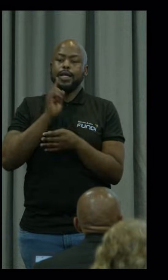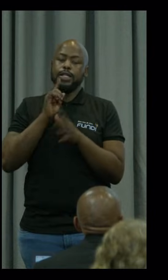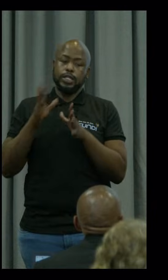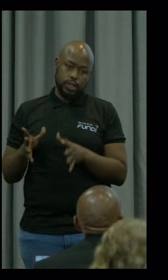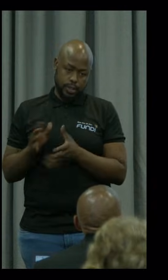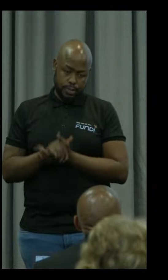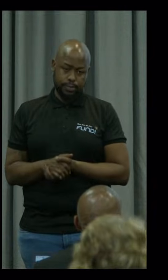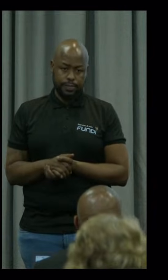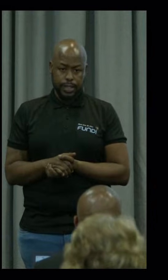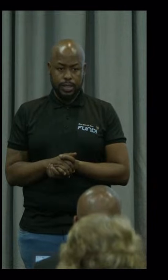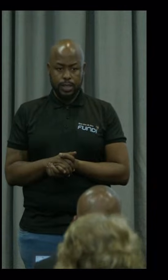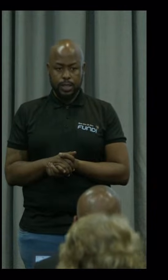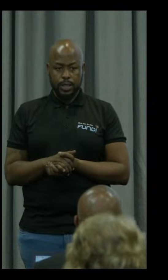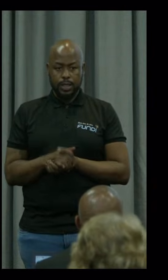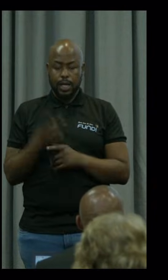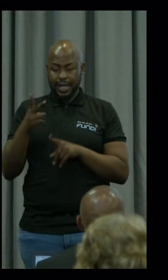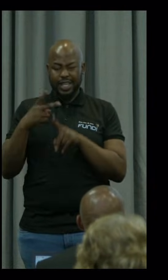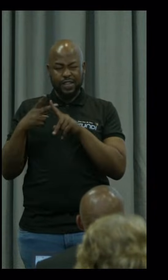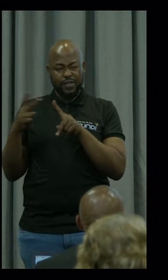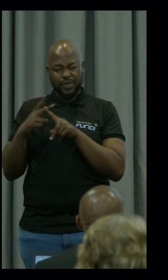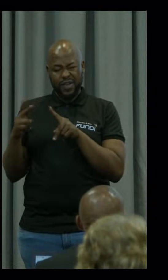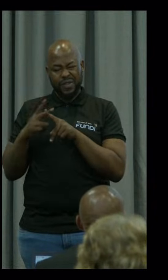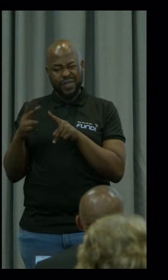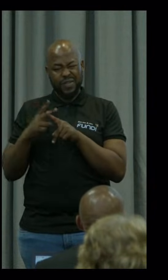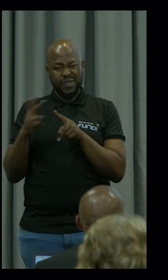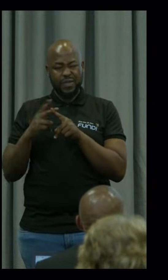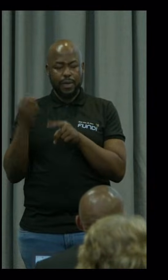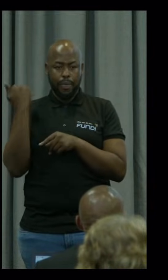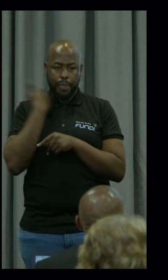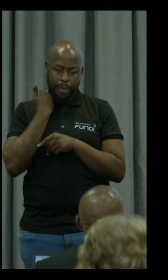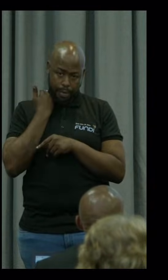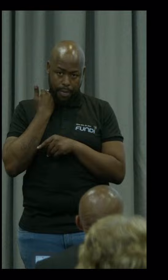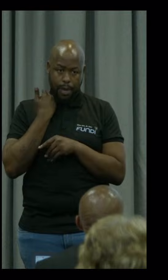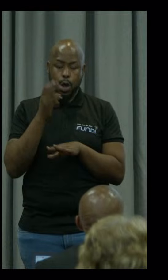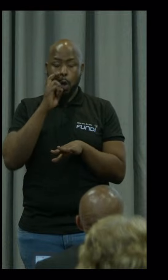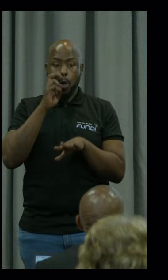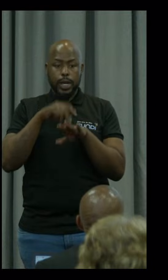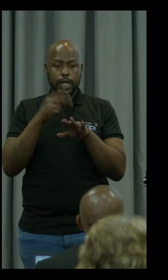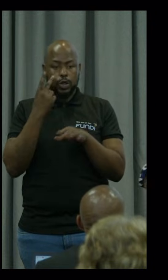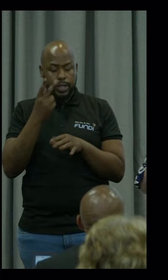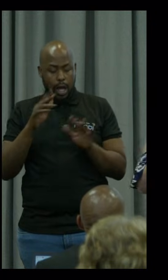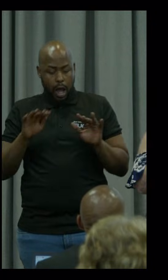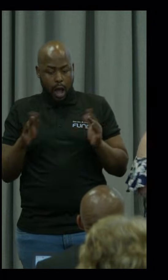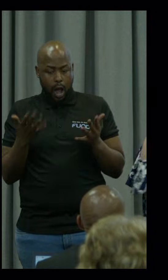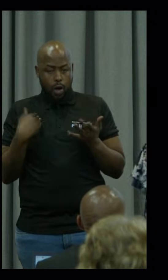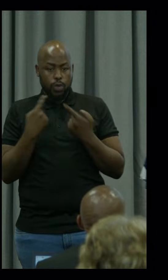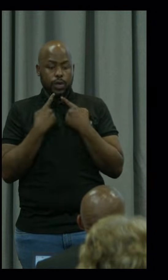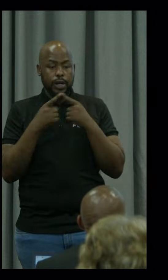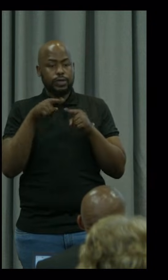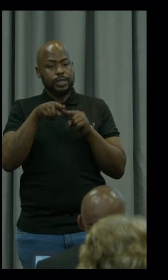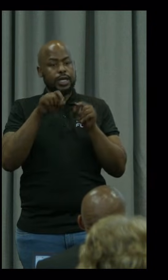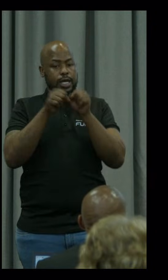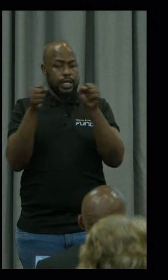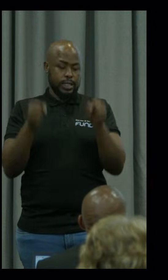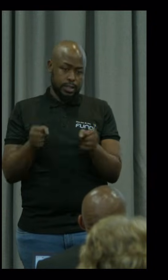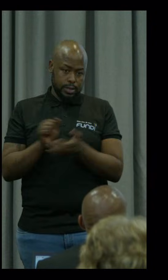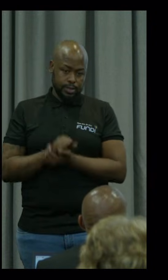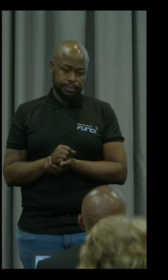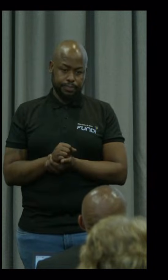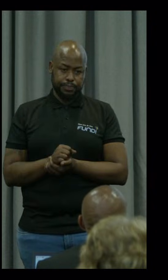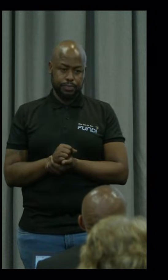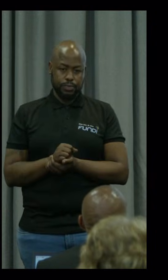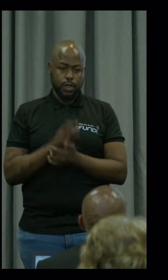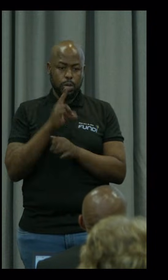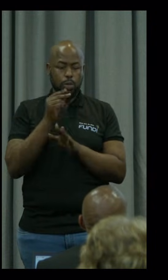Okay? And that's very, very costly. So we have to look and see how do we address that in the model. Because it's